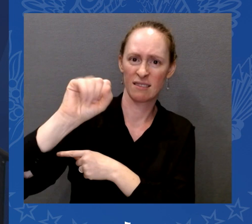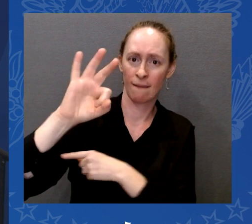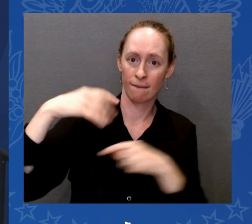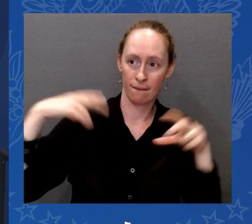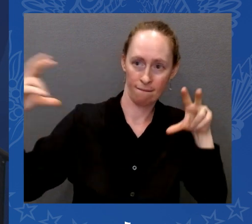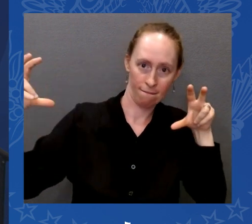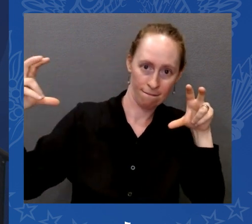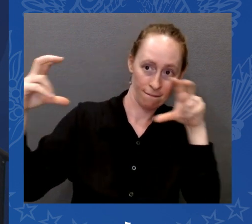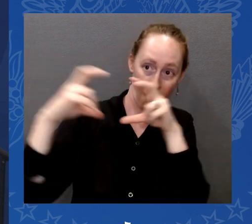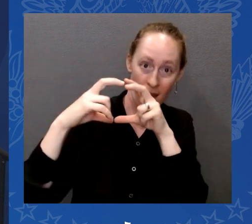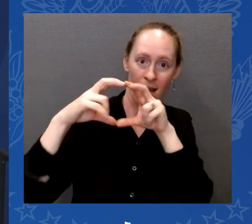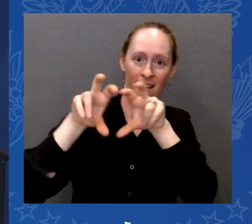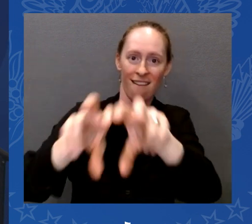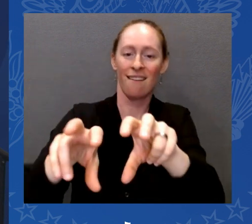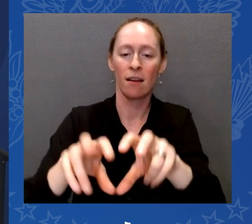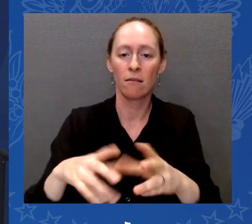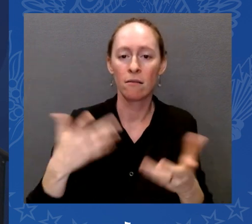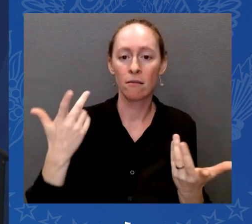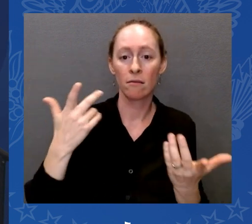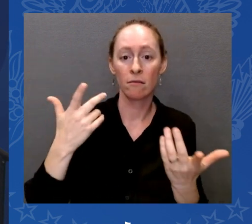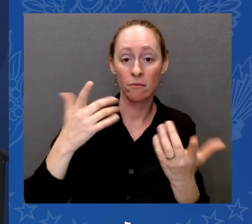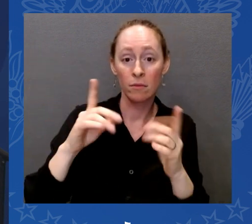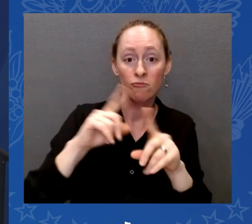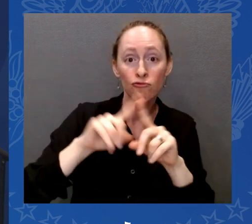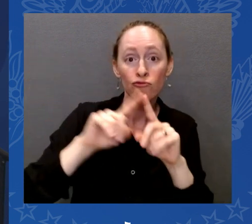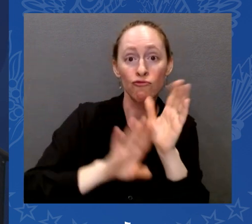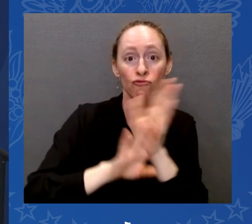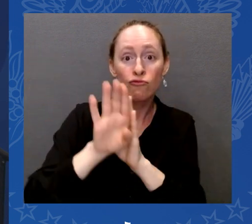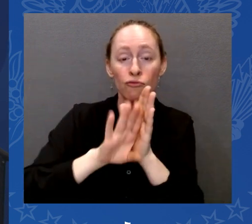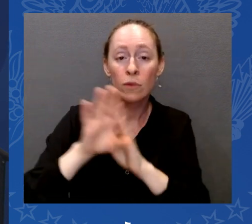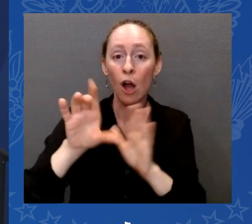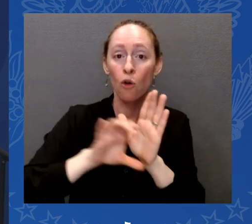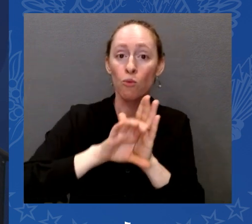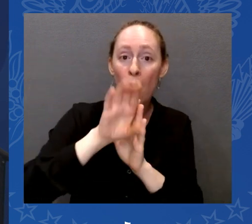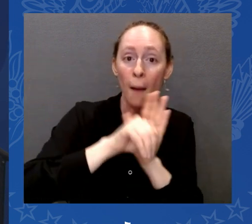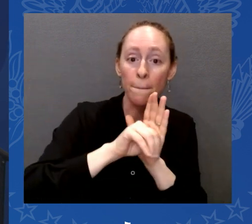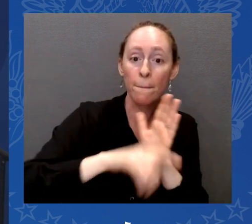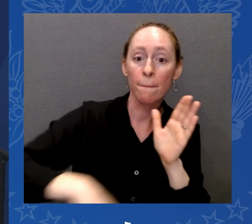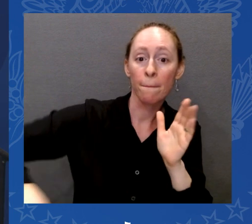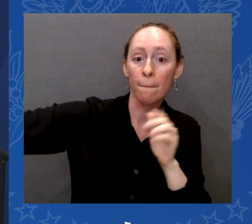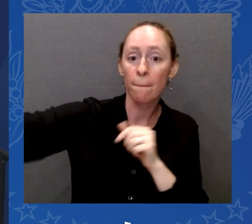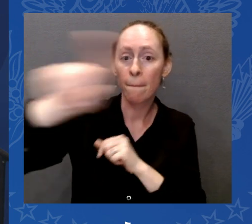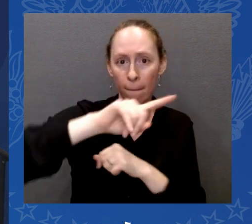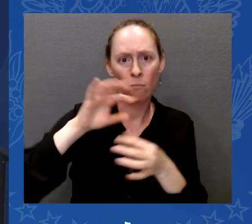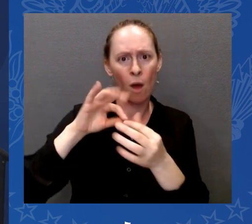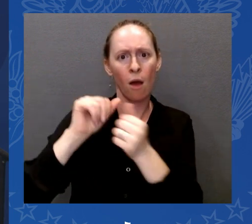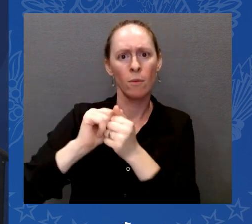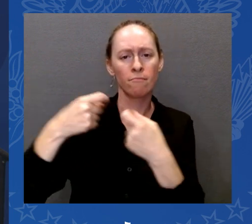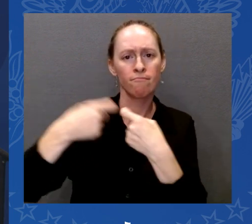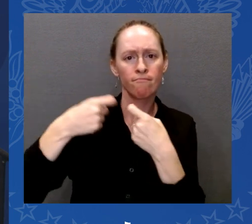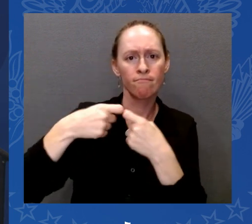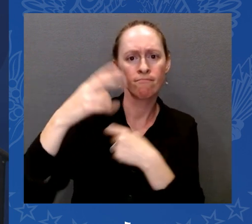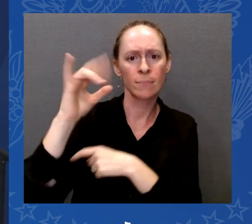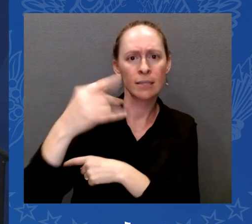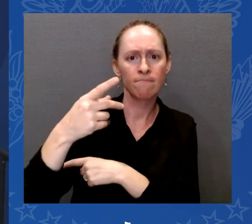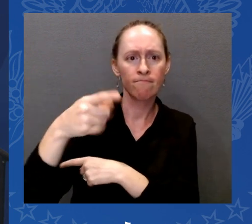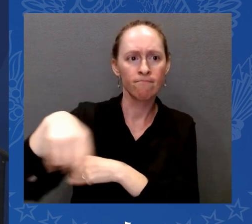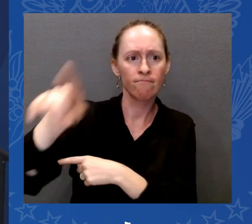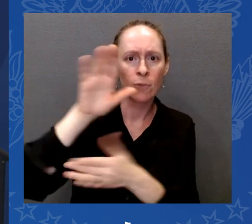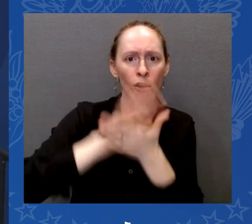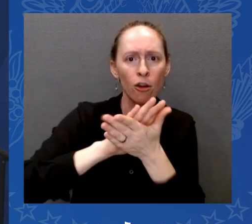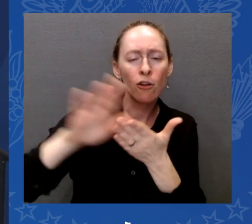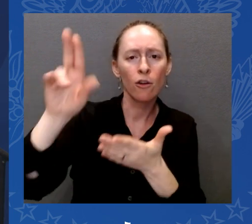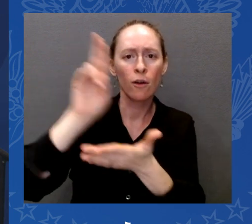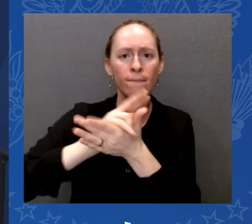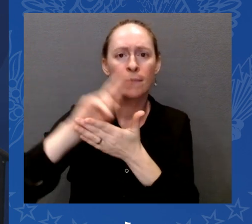colleges and universities all across the US. Of course, our partnership with New York would not be possible were